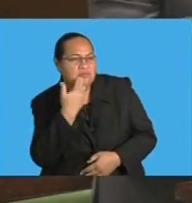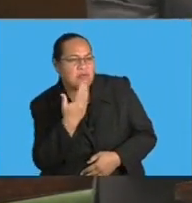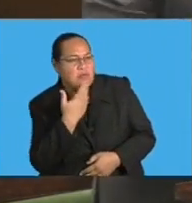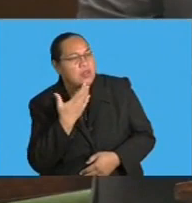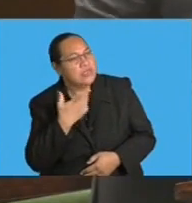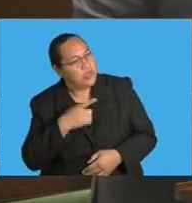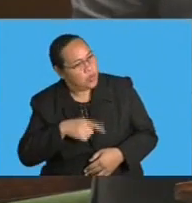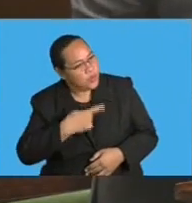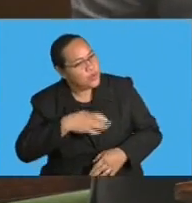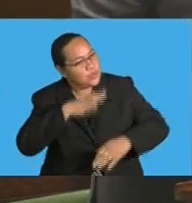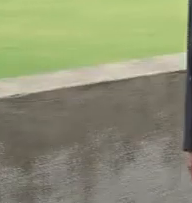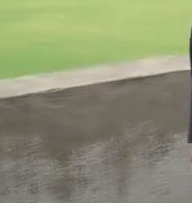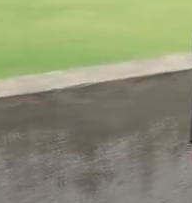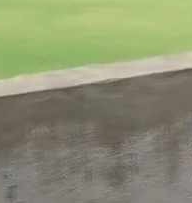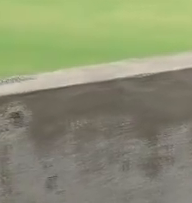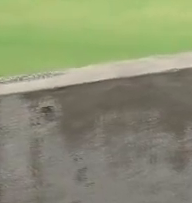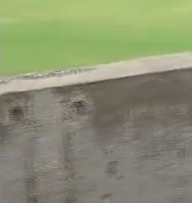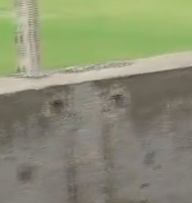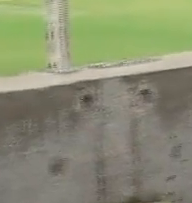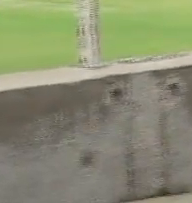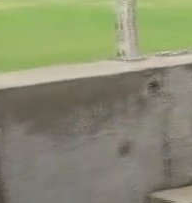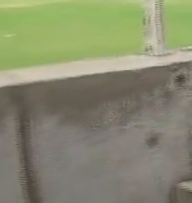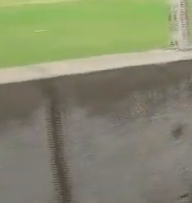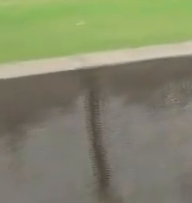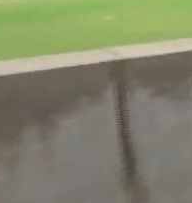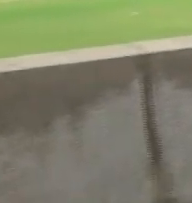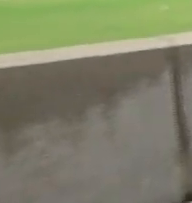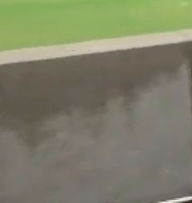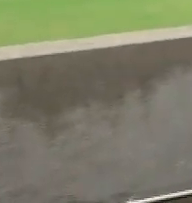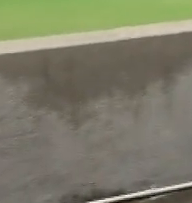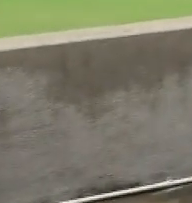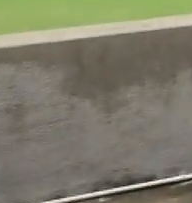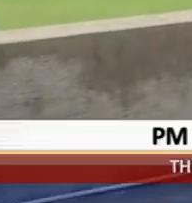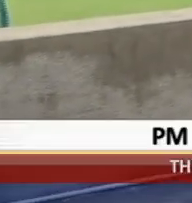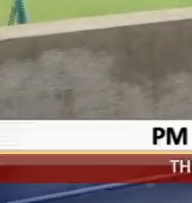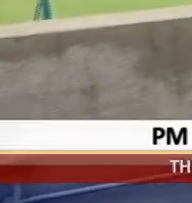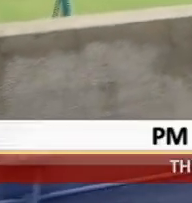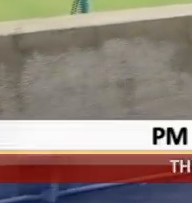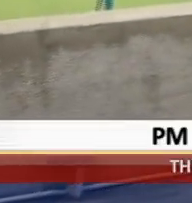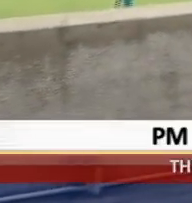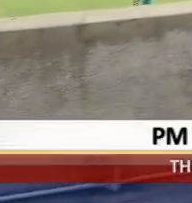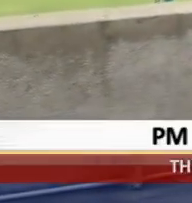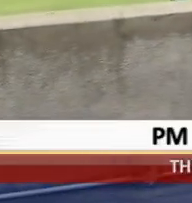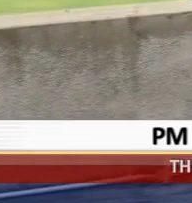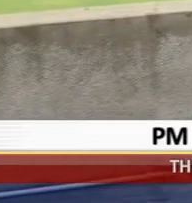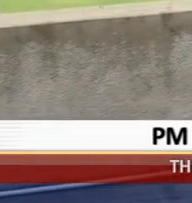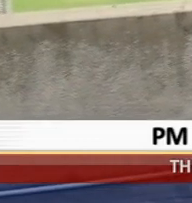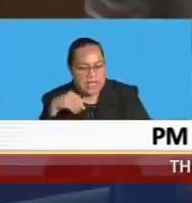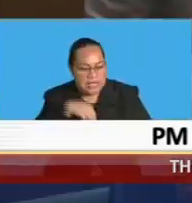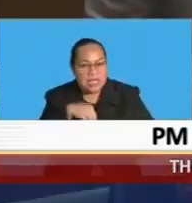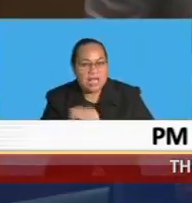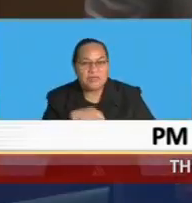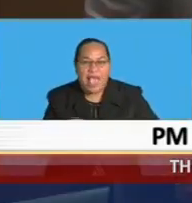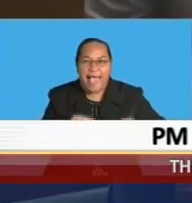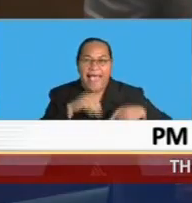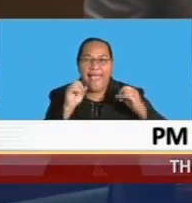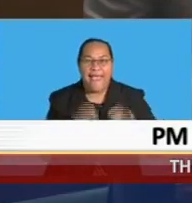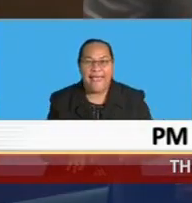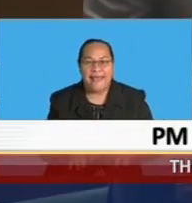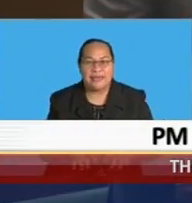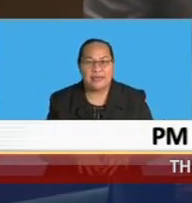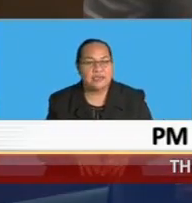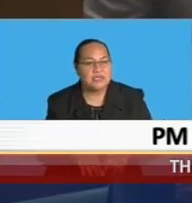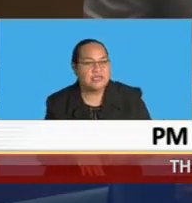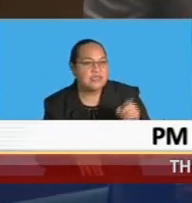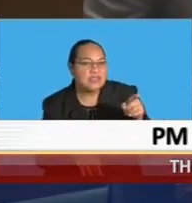sits in this Parliament. The Prime Minister says Mbuli-Tavu's comments came from a place of hate. Mbuli-Tavu took a